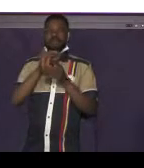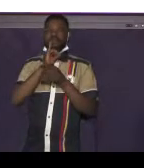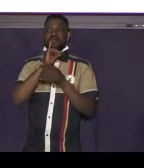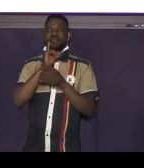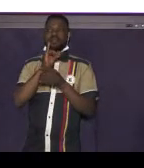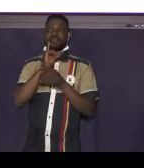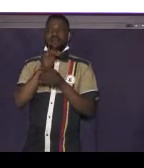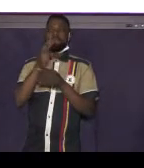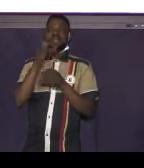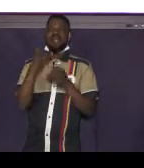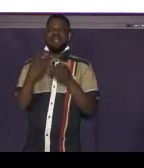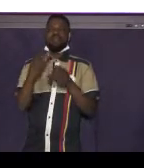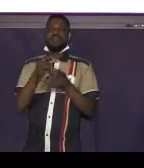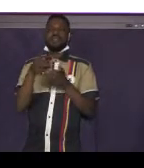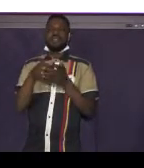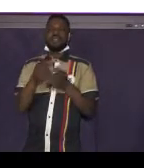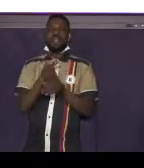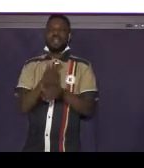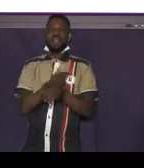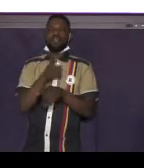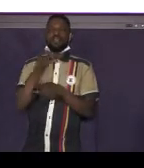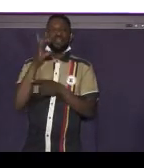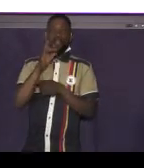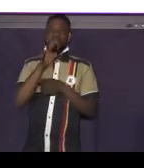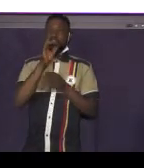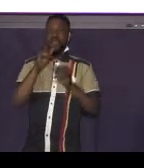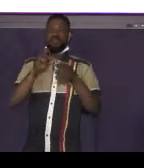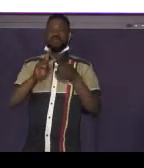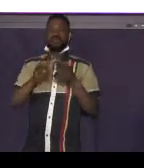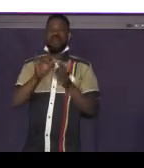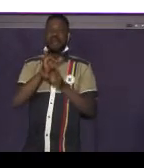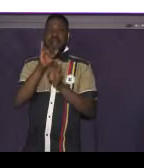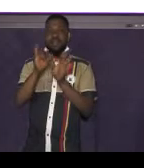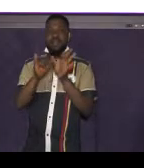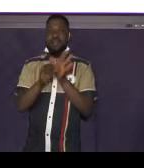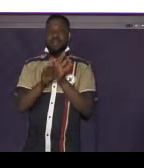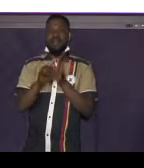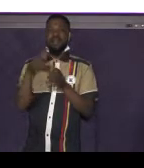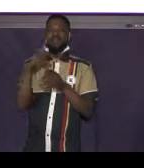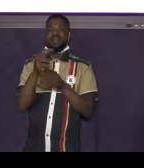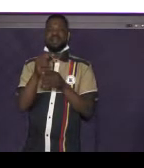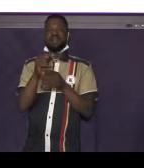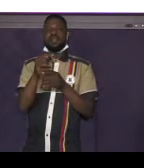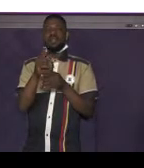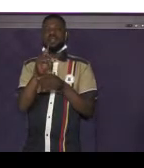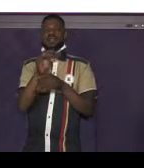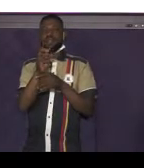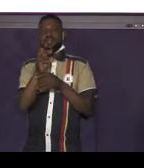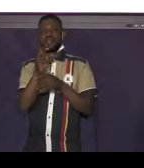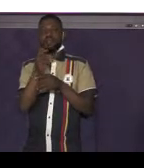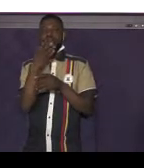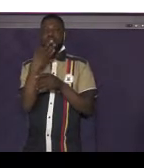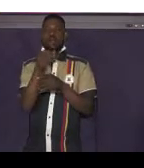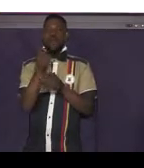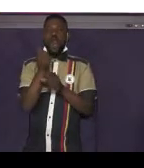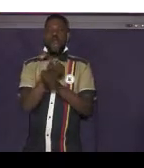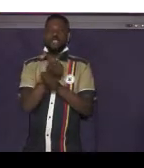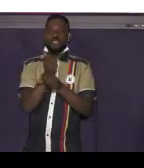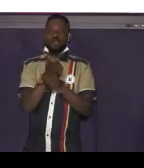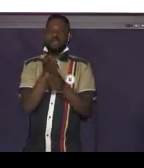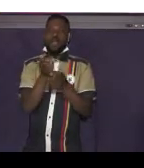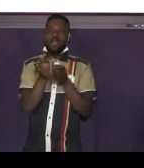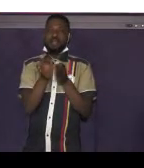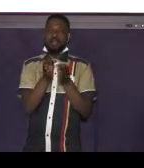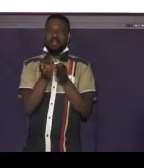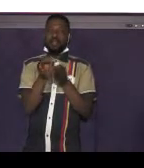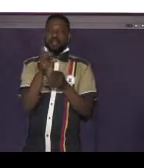thus. By the end of the lesson, you should be able to identify the terms of an algebraic